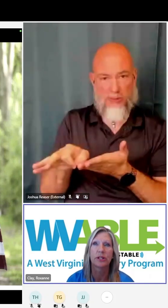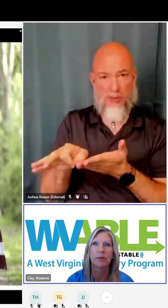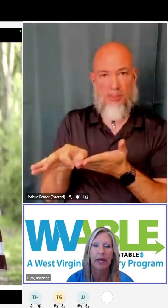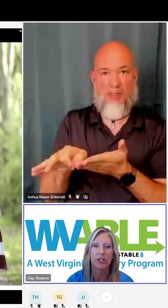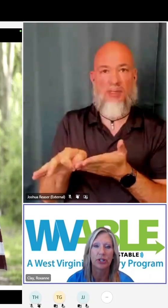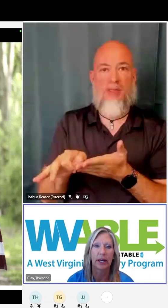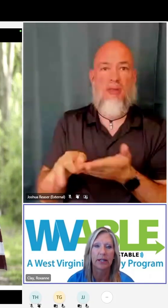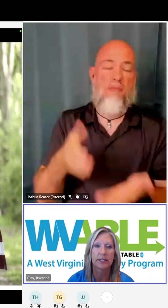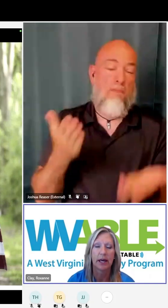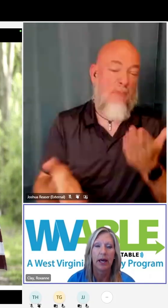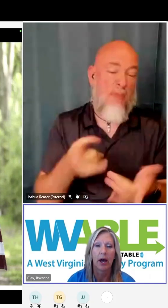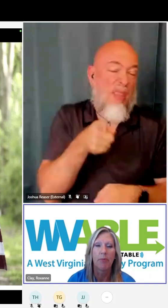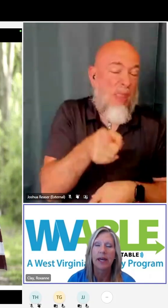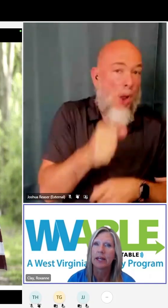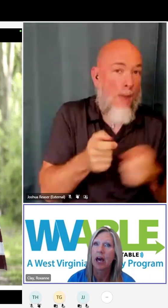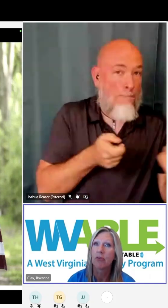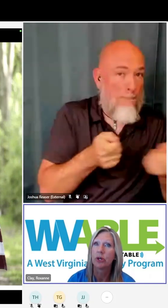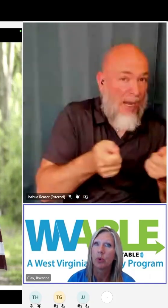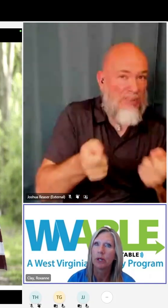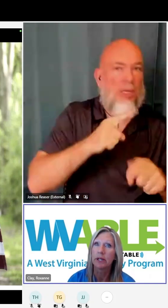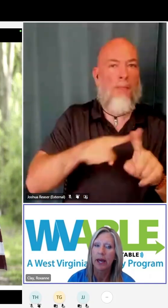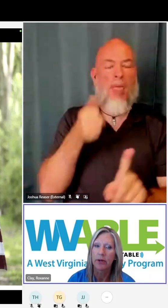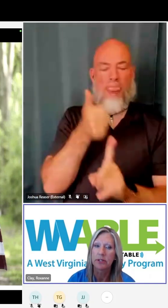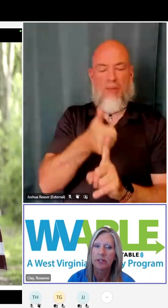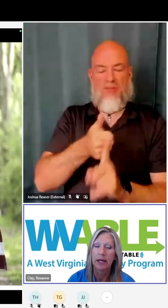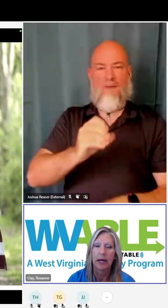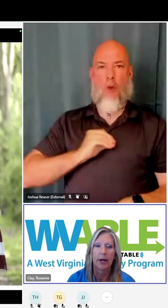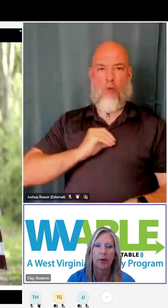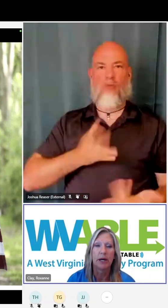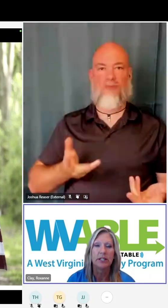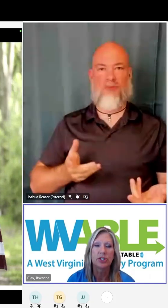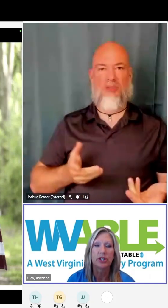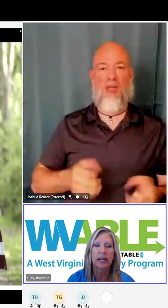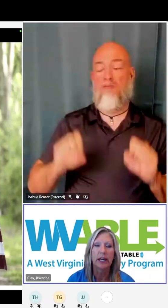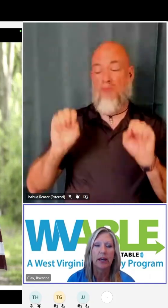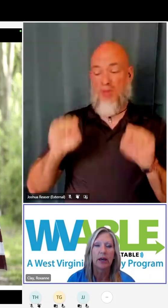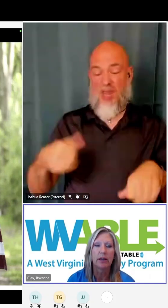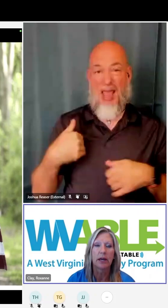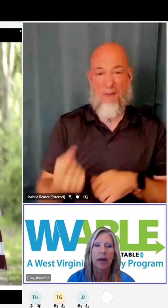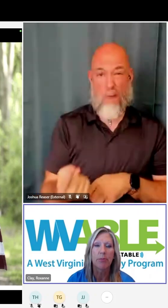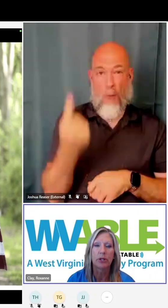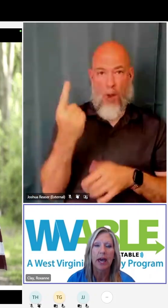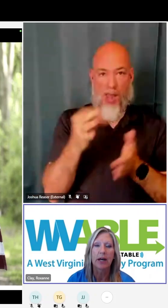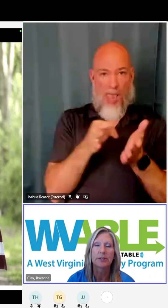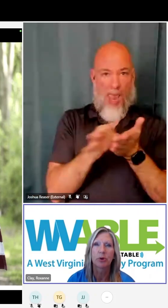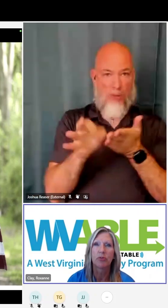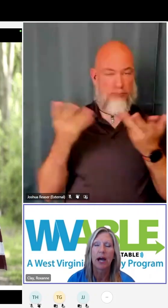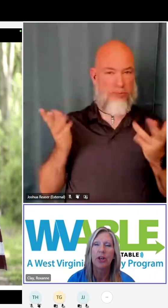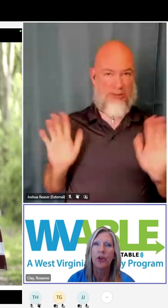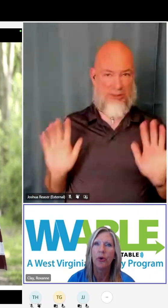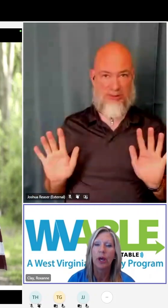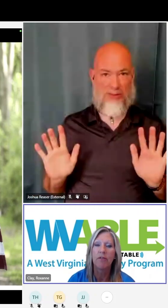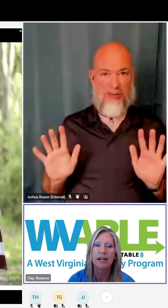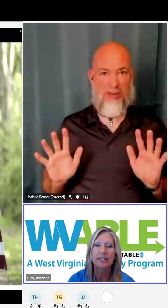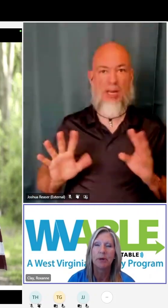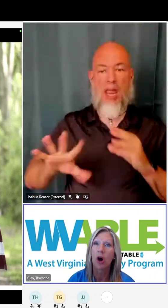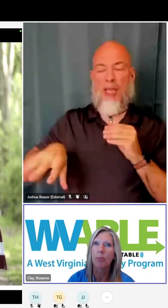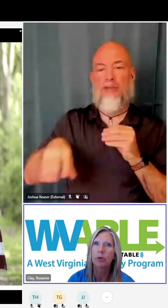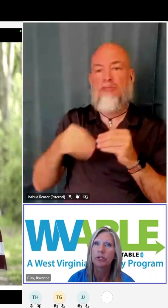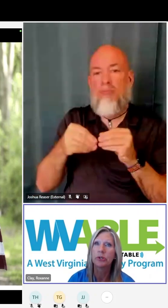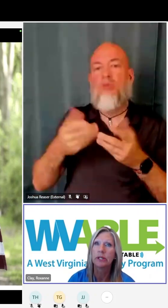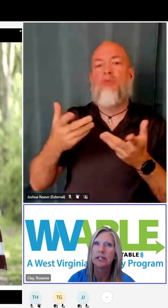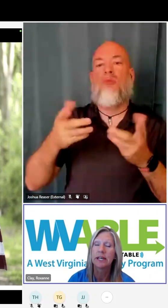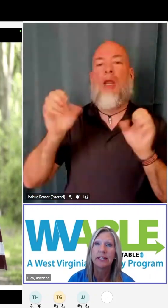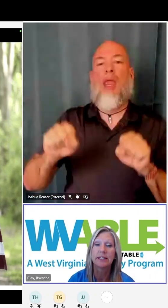ones actually managing it. They can have only one account. Additionally, ABLE accounts provide new